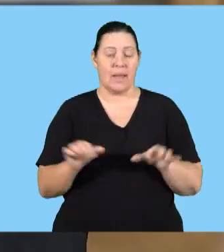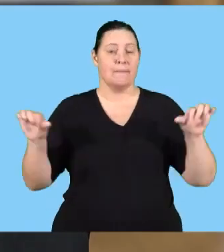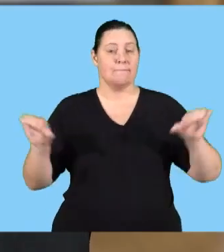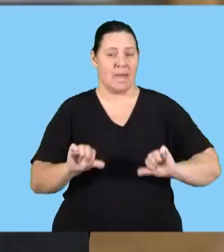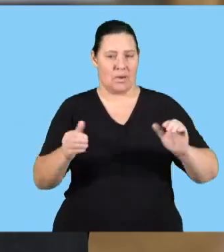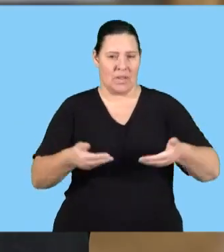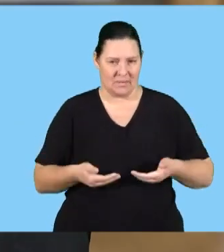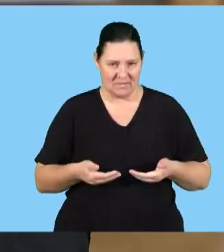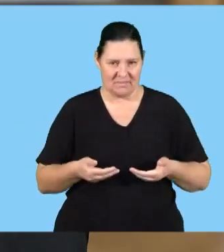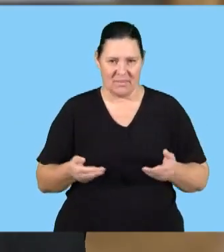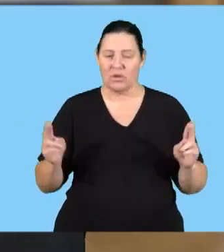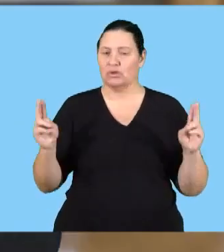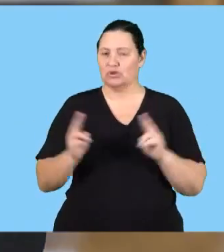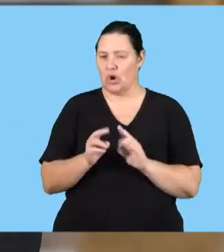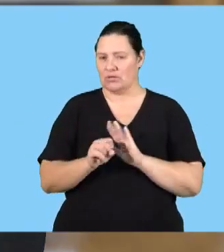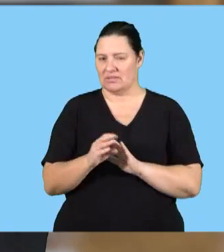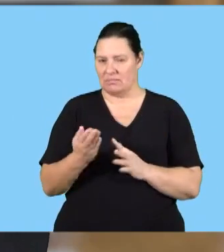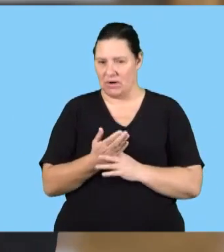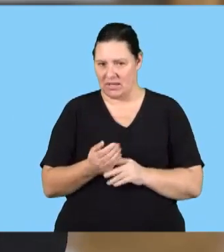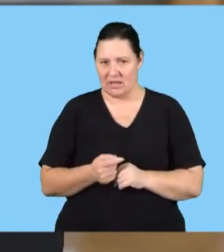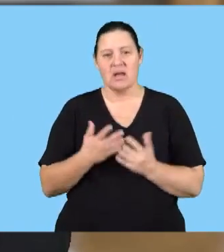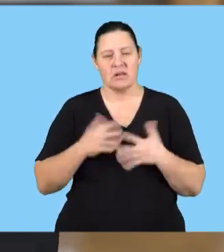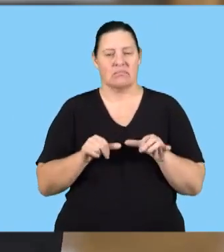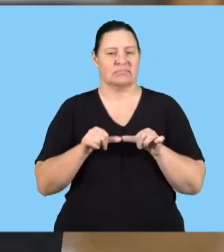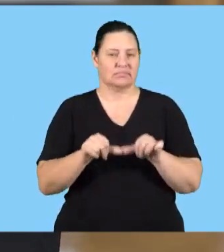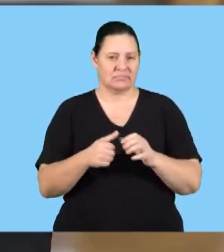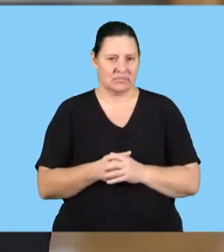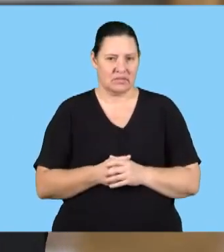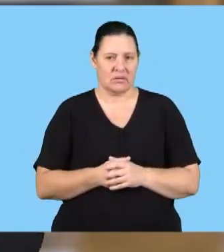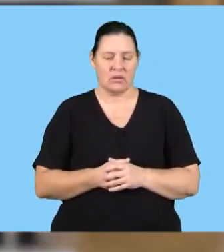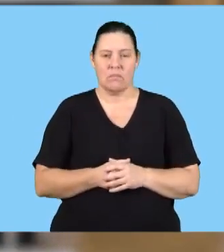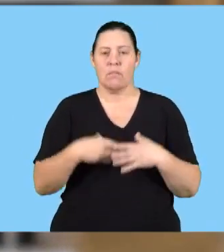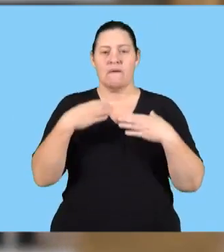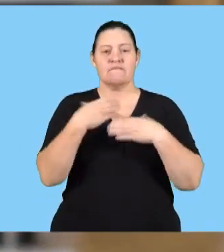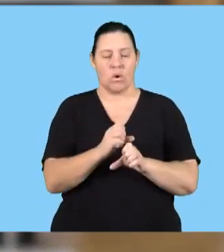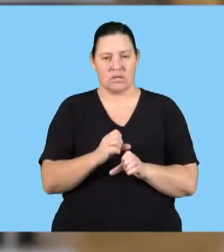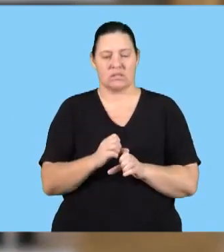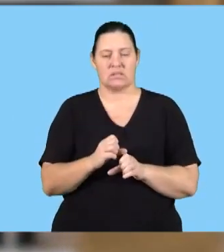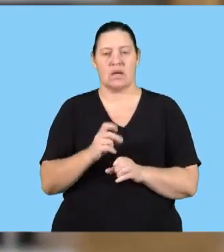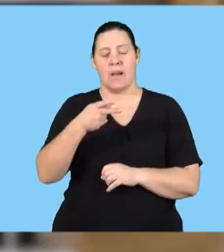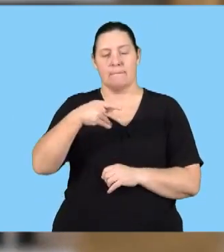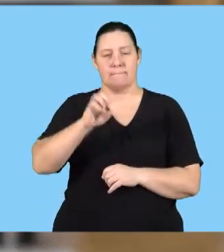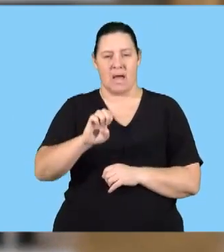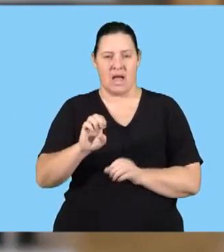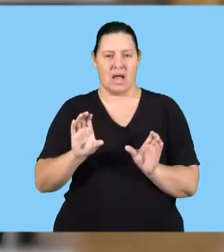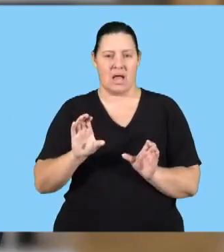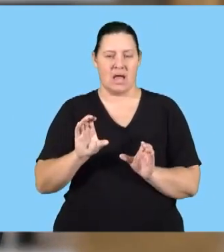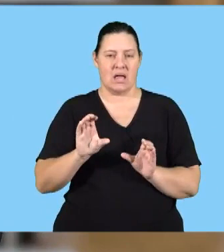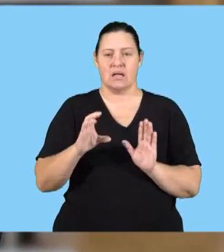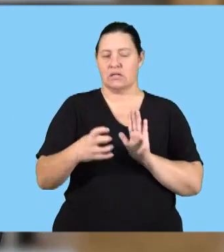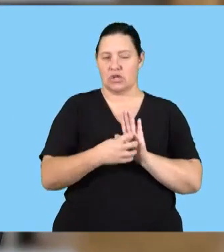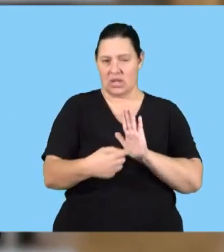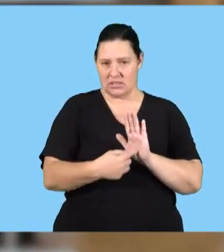All right, guys, welcome back after that short advert break. Now let's get straight to this. Now we'll focus on pie chart. Okay, so what